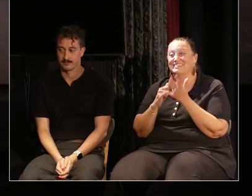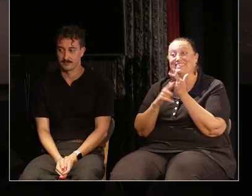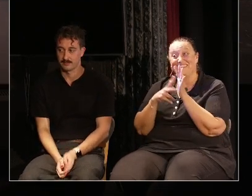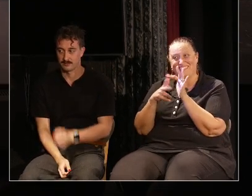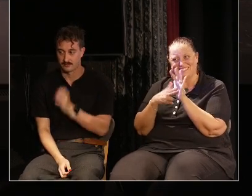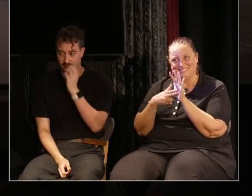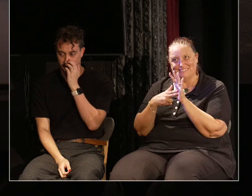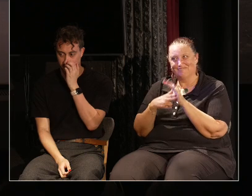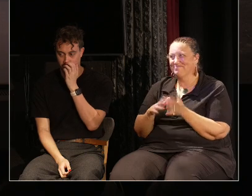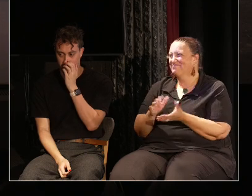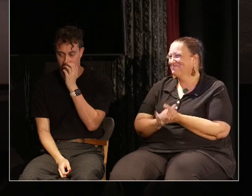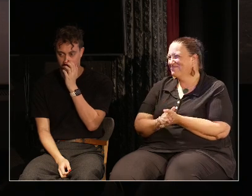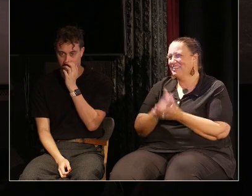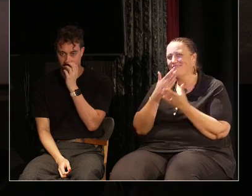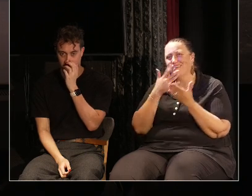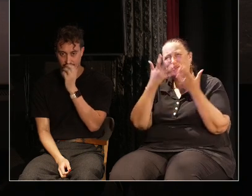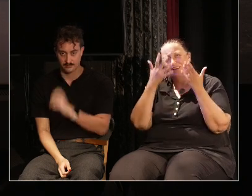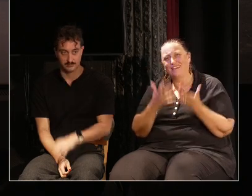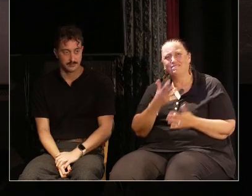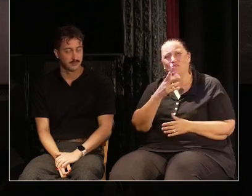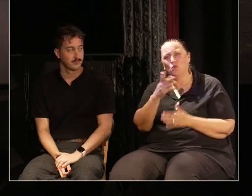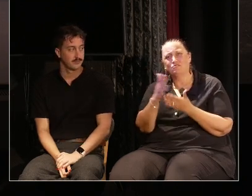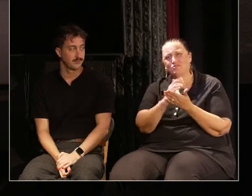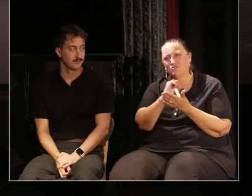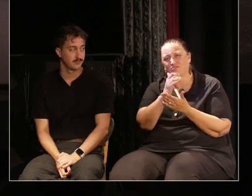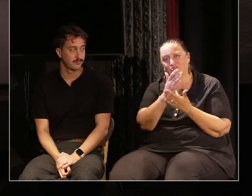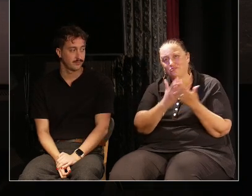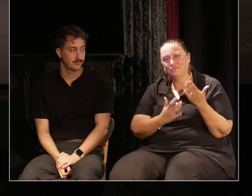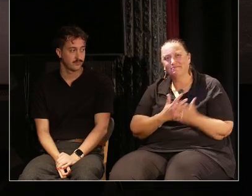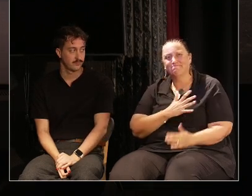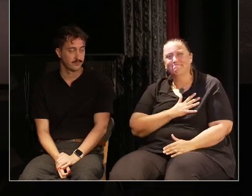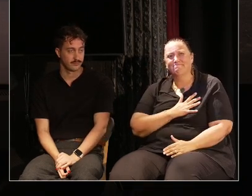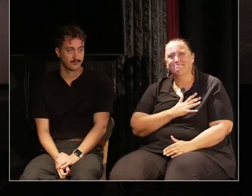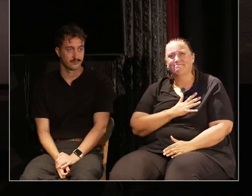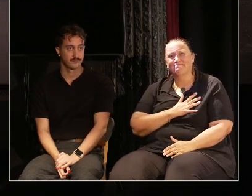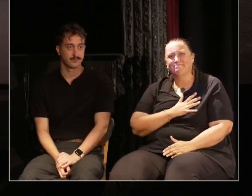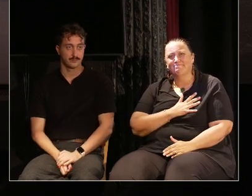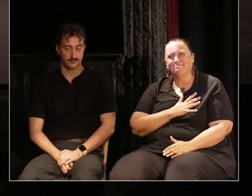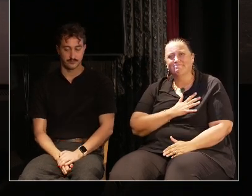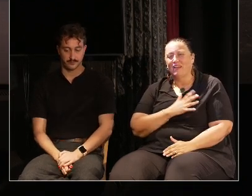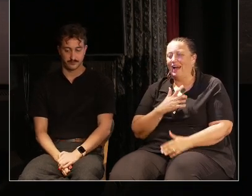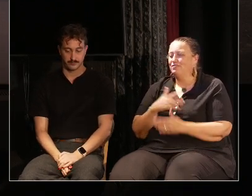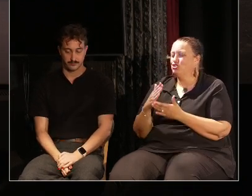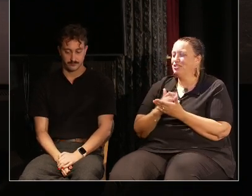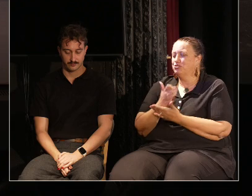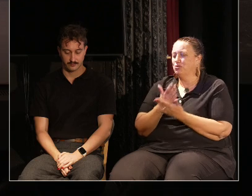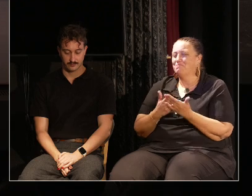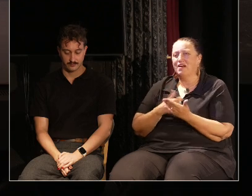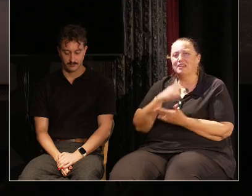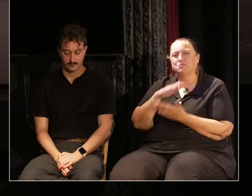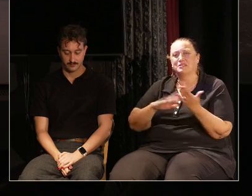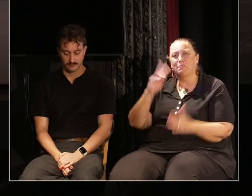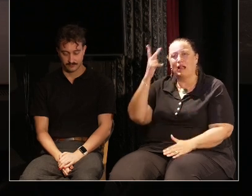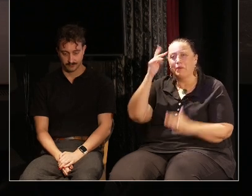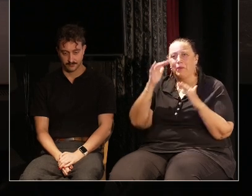Stephen. Yeah, thank you again for sharing your story. And I know when I've shared stories about my experiences as Parliament, it's very easy to get